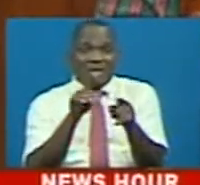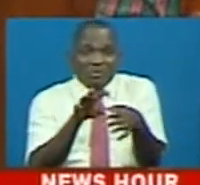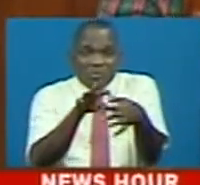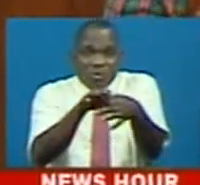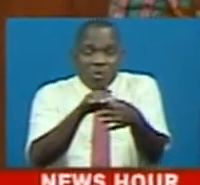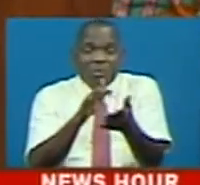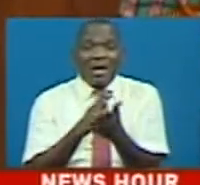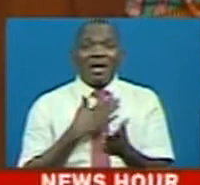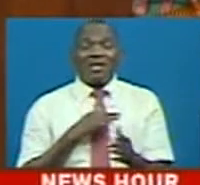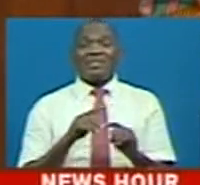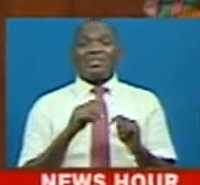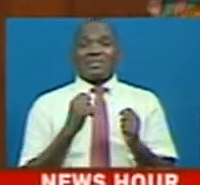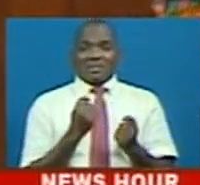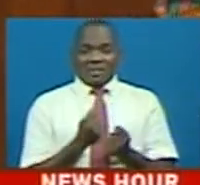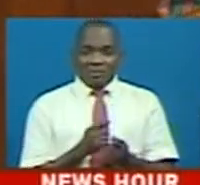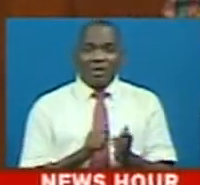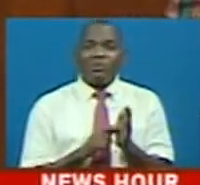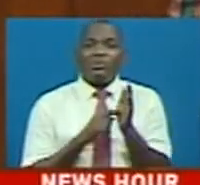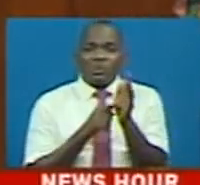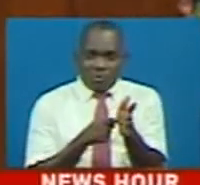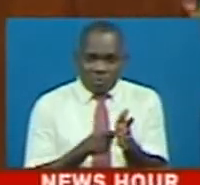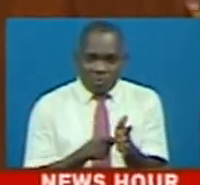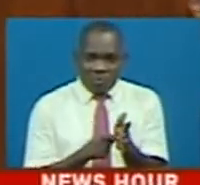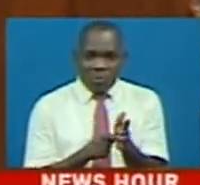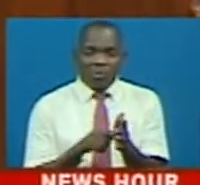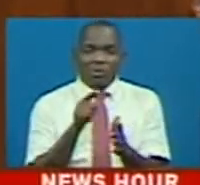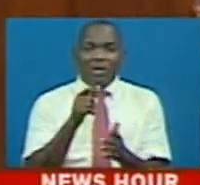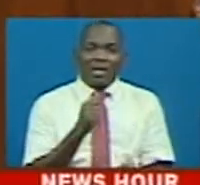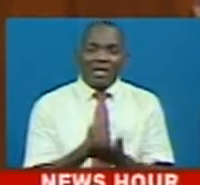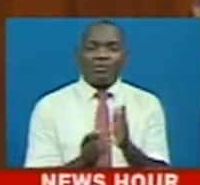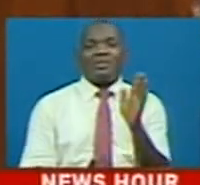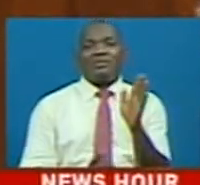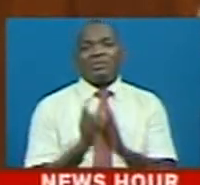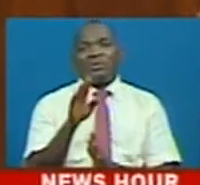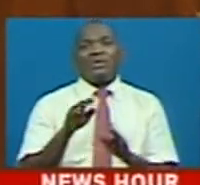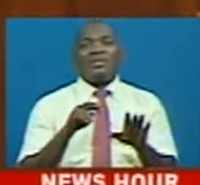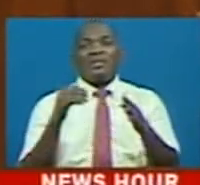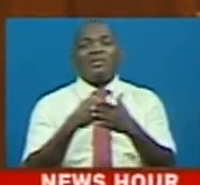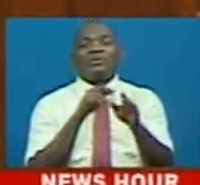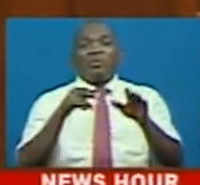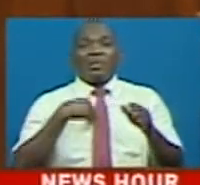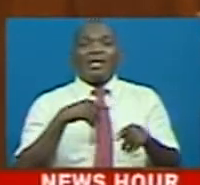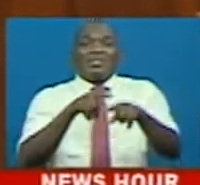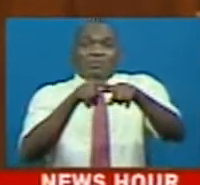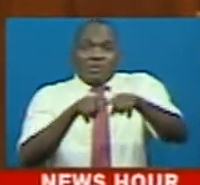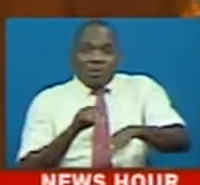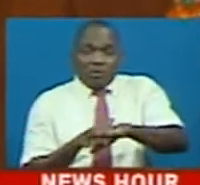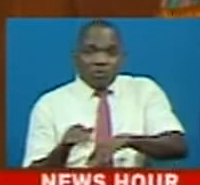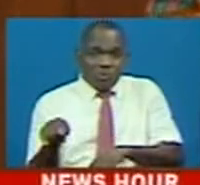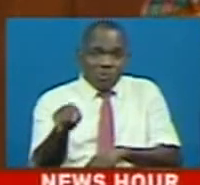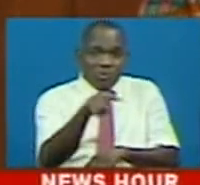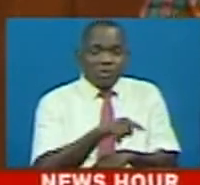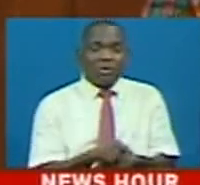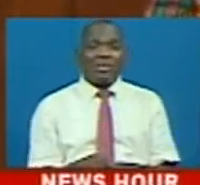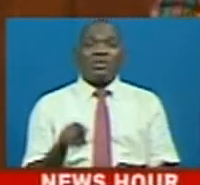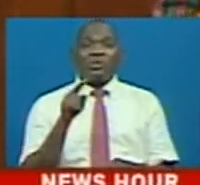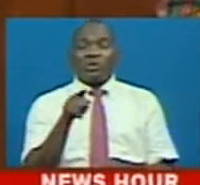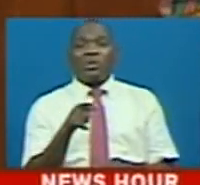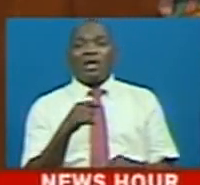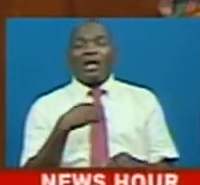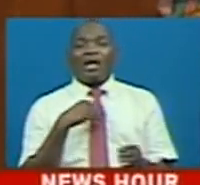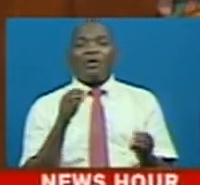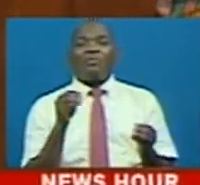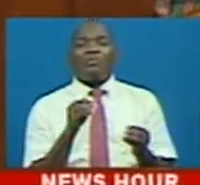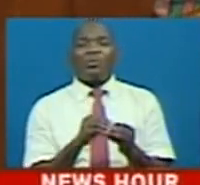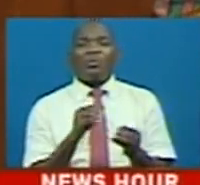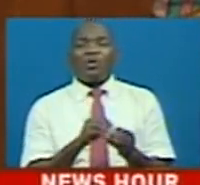ship at the halfway stage of the voyage. I'm counting on you to add even more vim to the